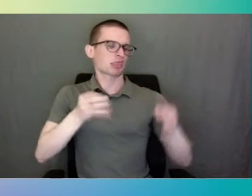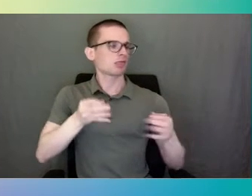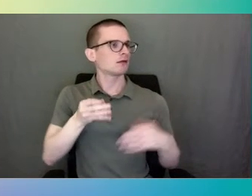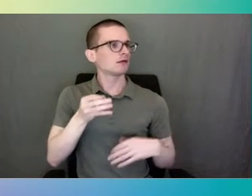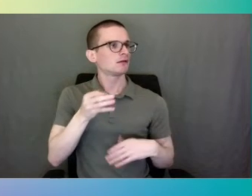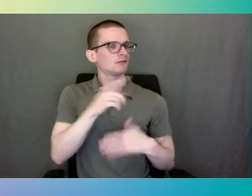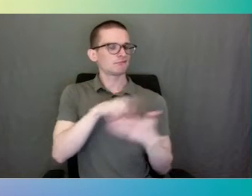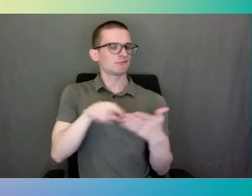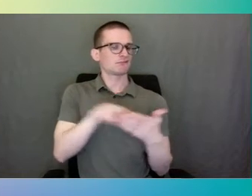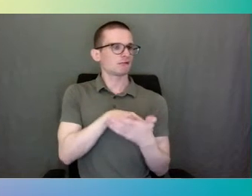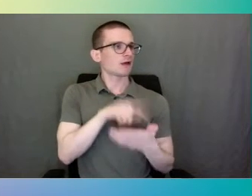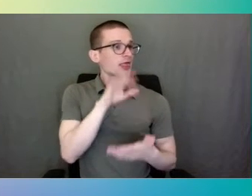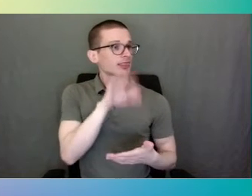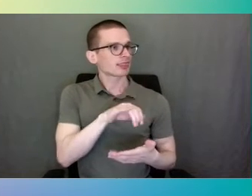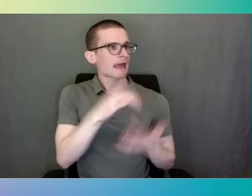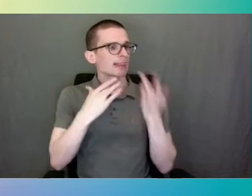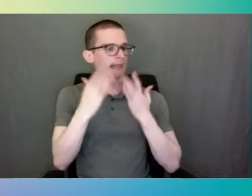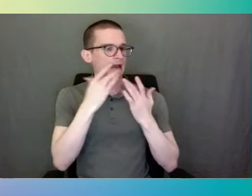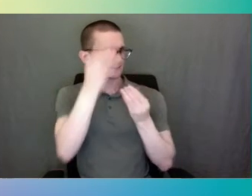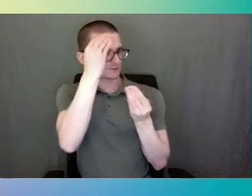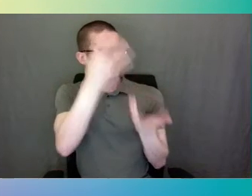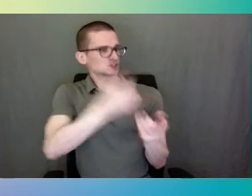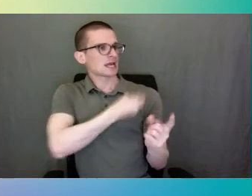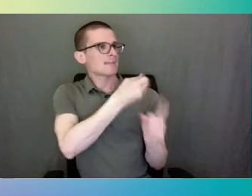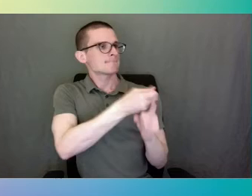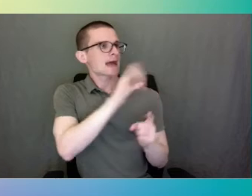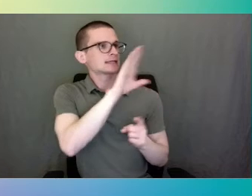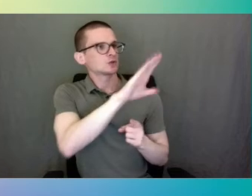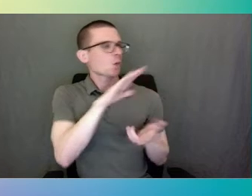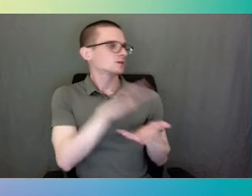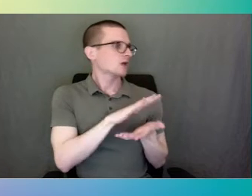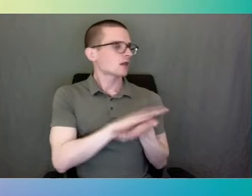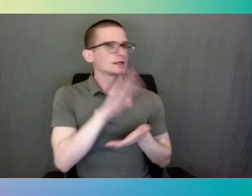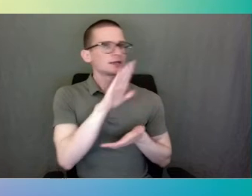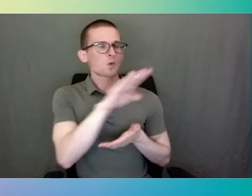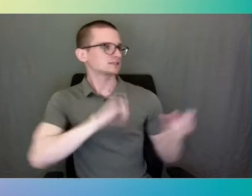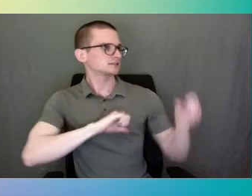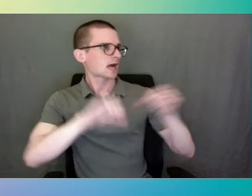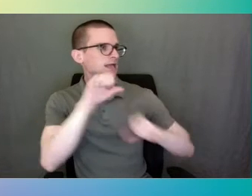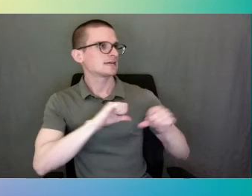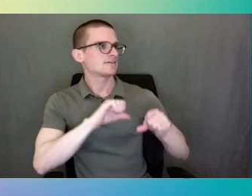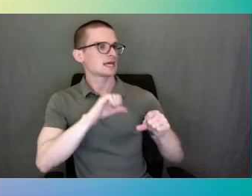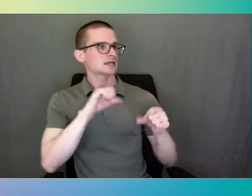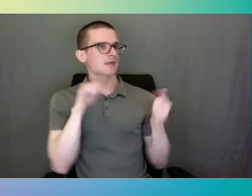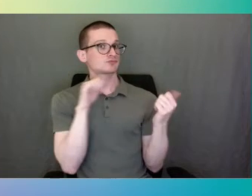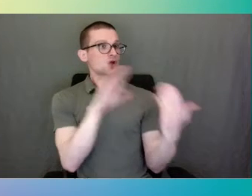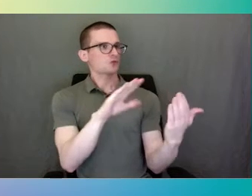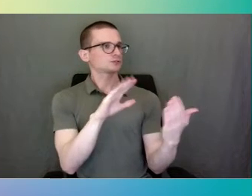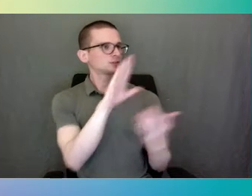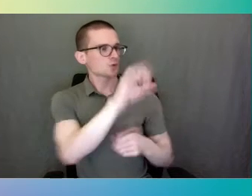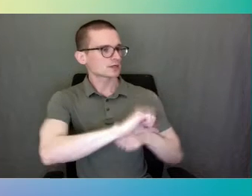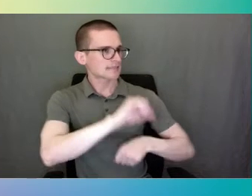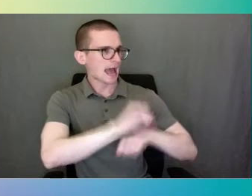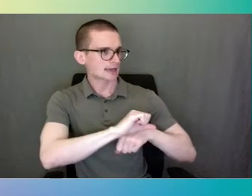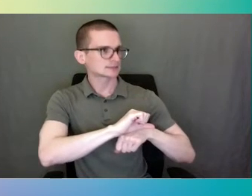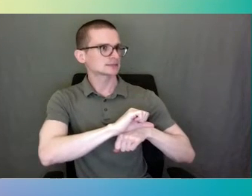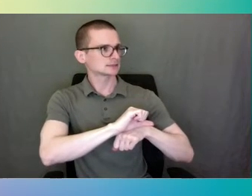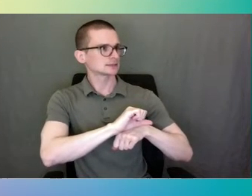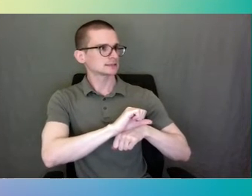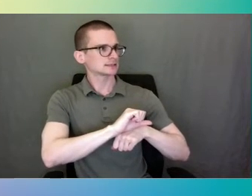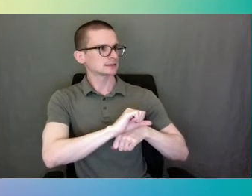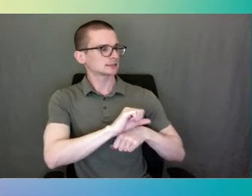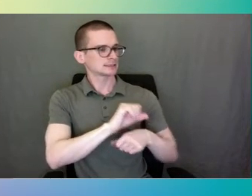information has affected their scholarly, scientific, and academic approach to their task in such a way as to render